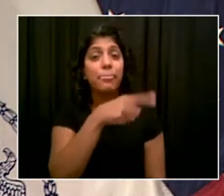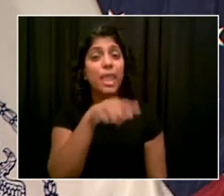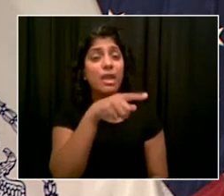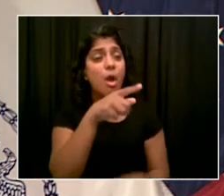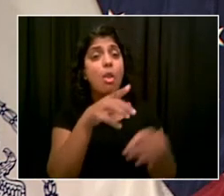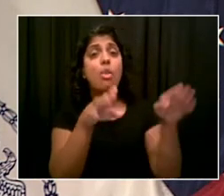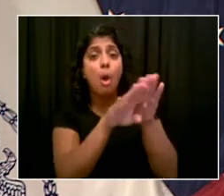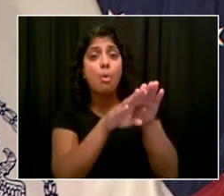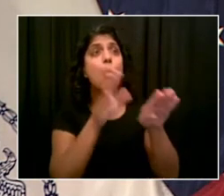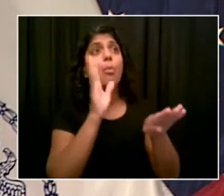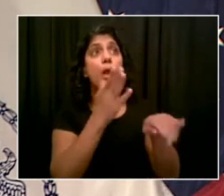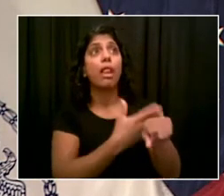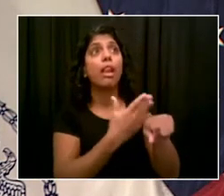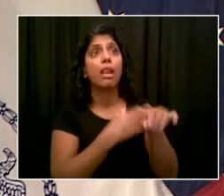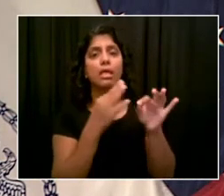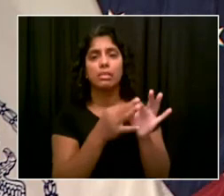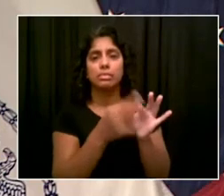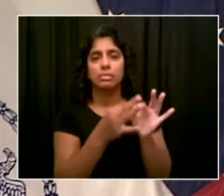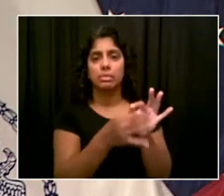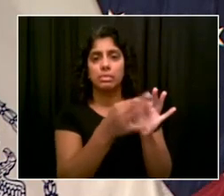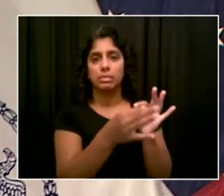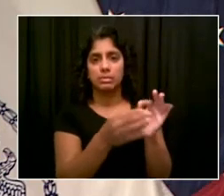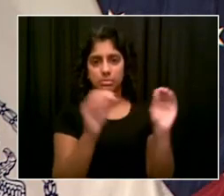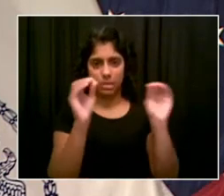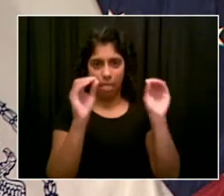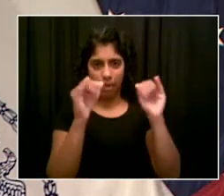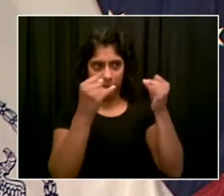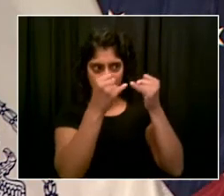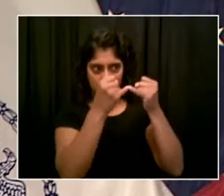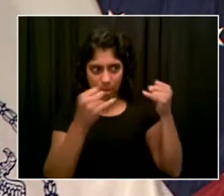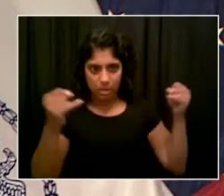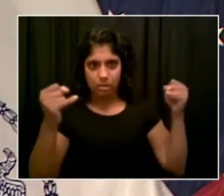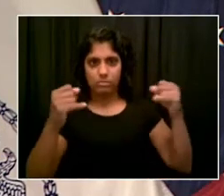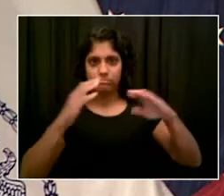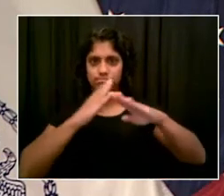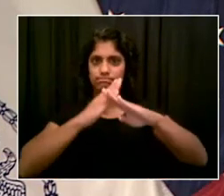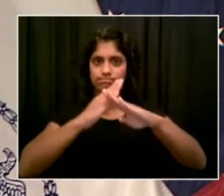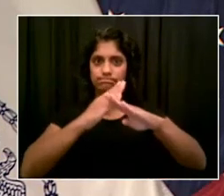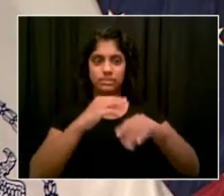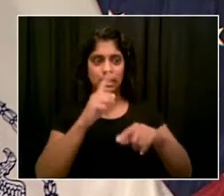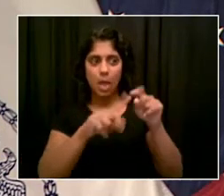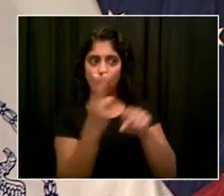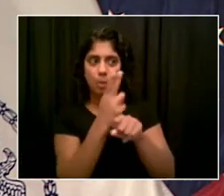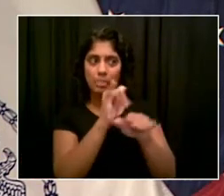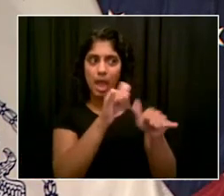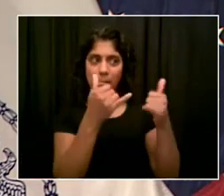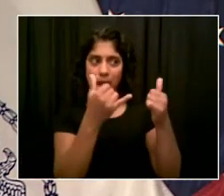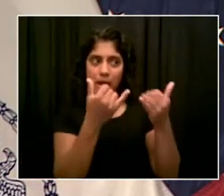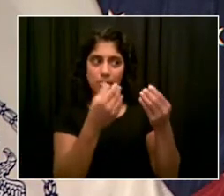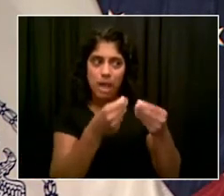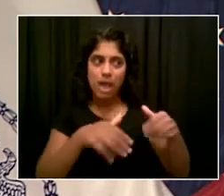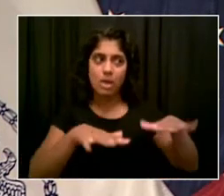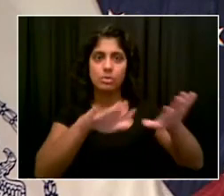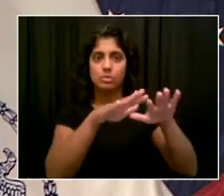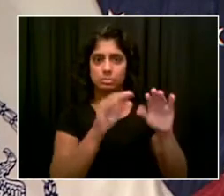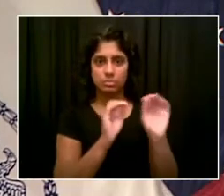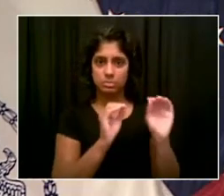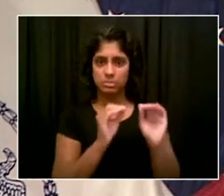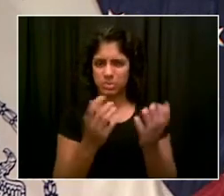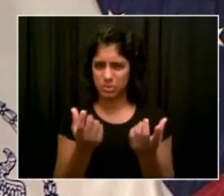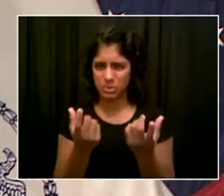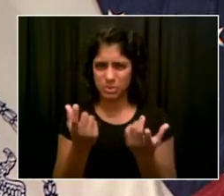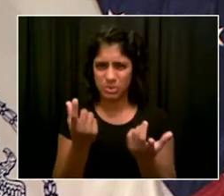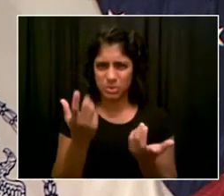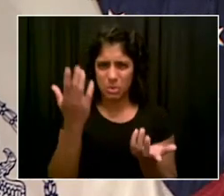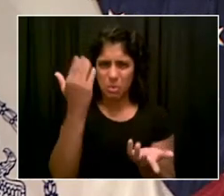playground issue at NYCHA has actually just gotten worse since you've been in office. Can you talk about that a little bit? It's a real important issue. I'm glad you raised